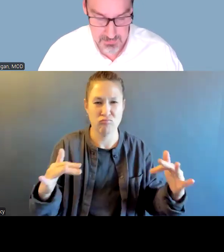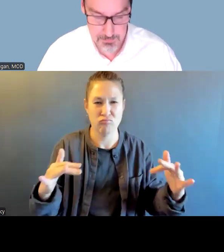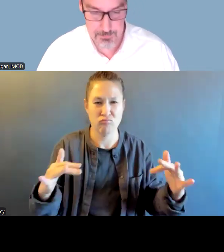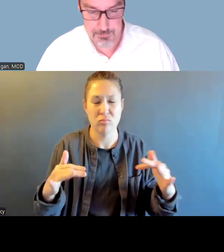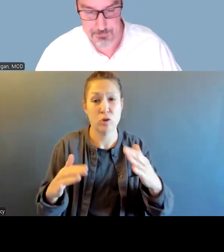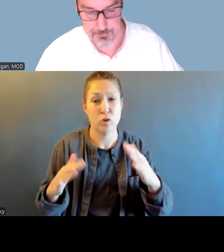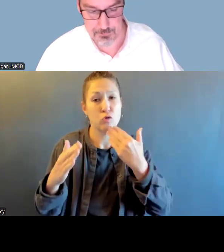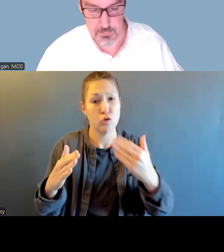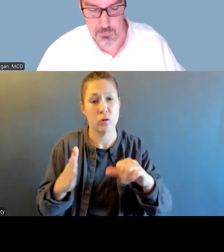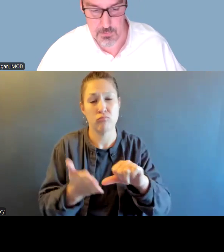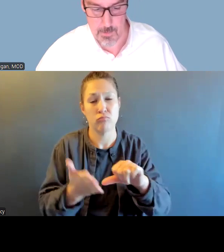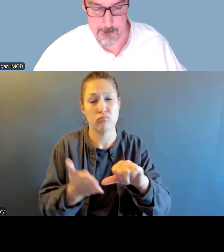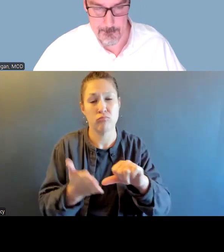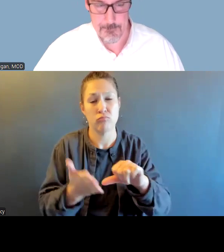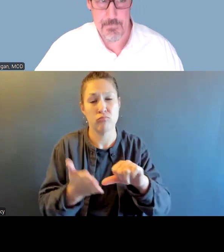been developed.